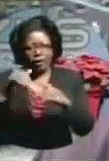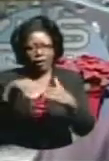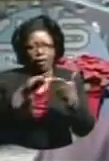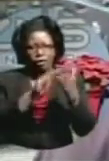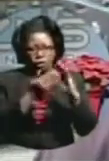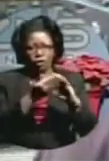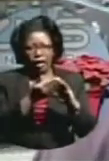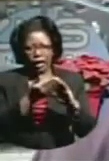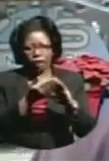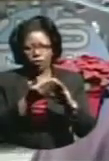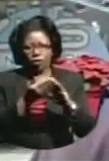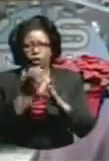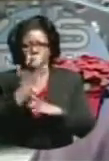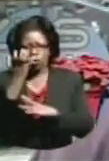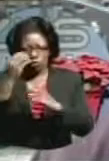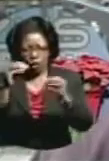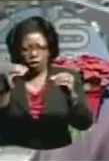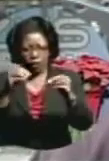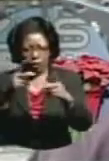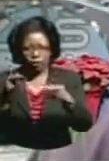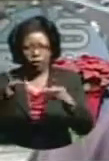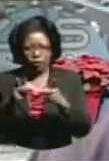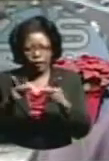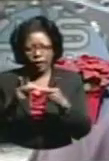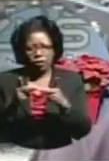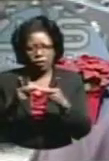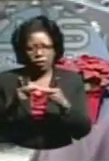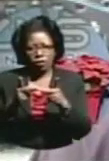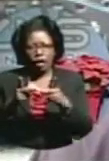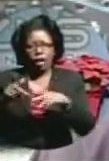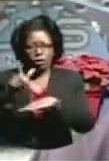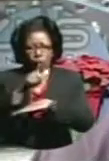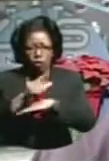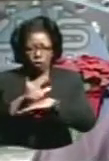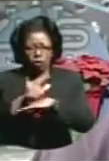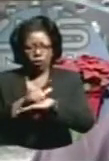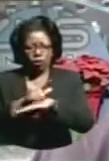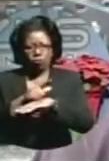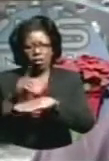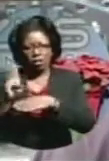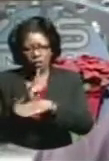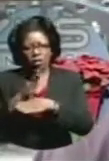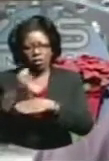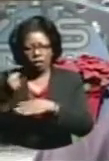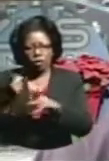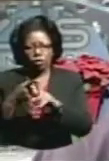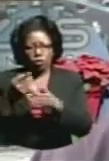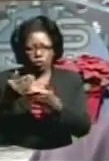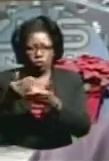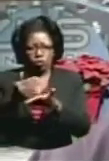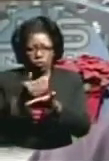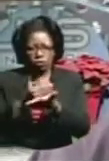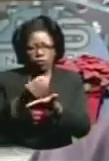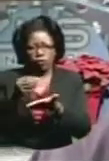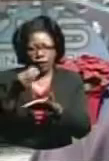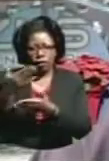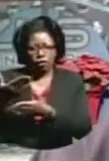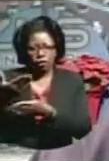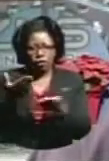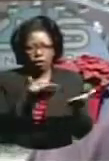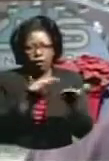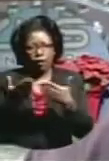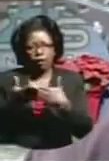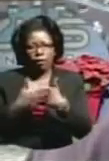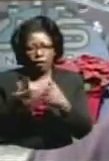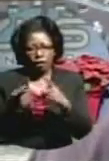straw market, the world-famous straw market, and to the local merchants downtown to collect souvenirs to take back